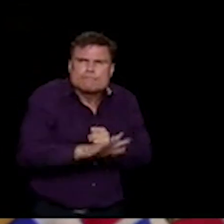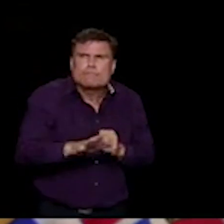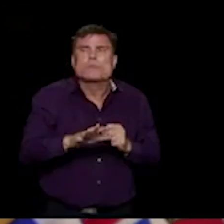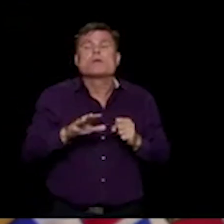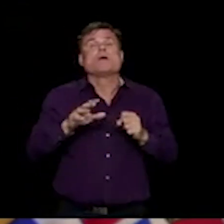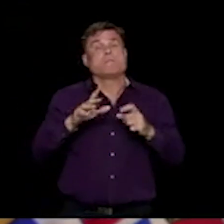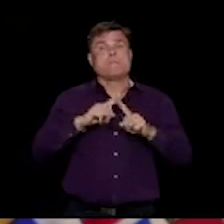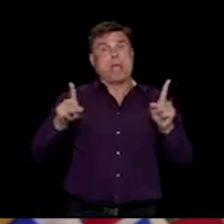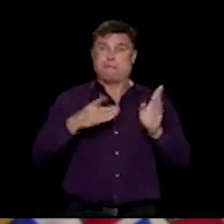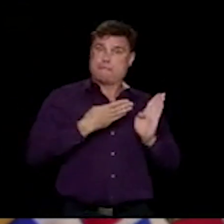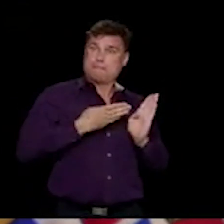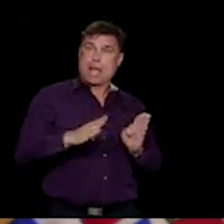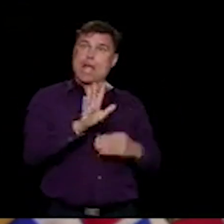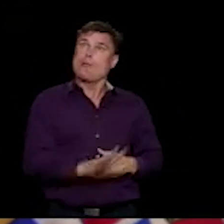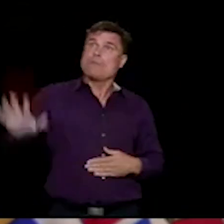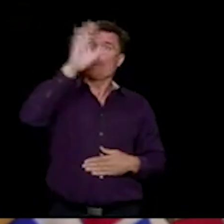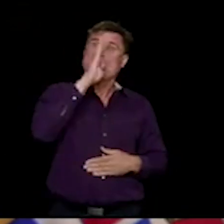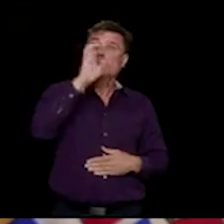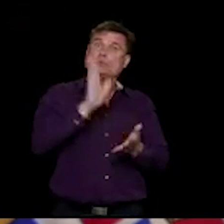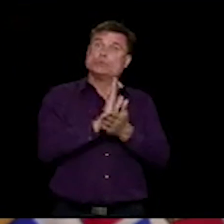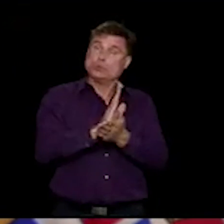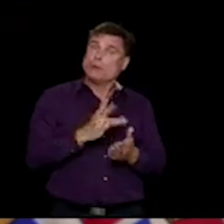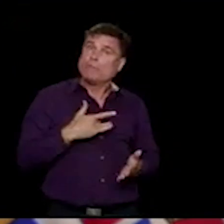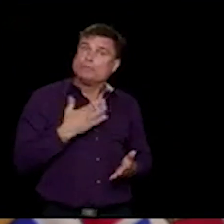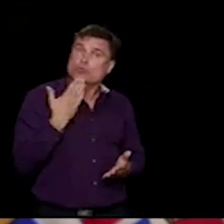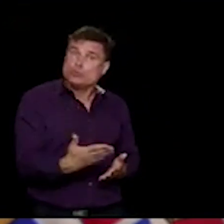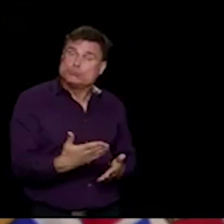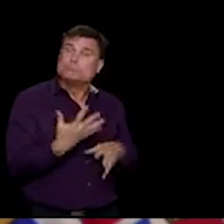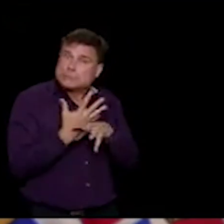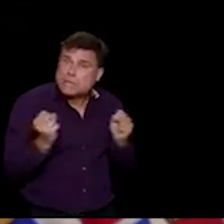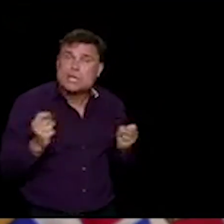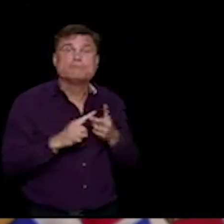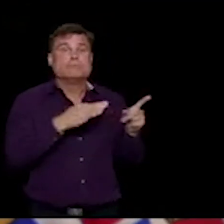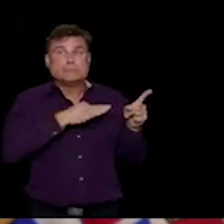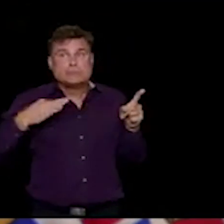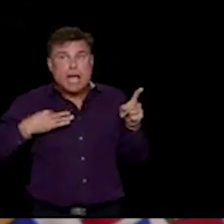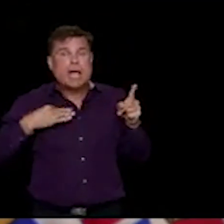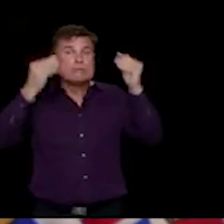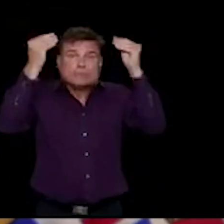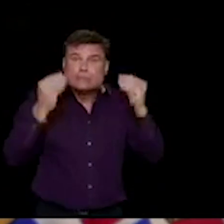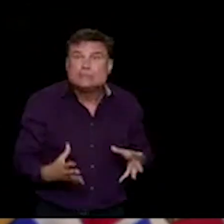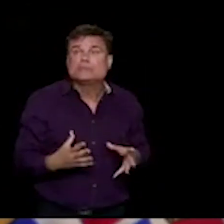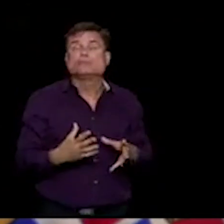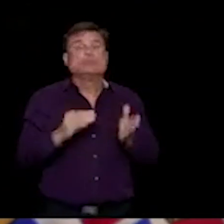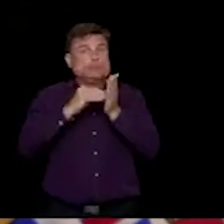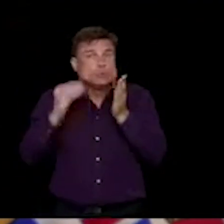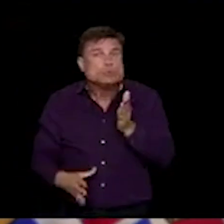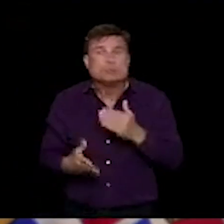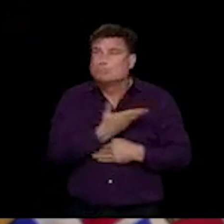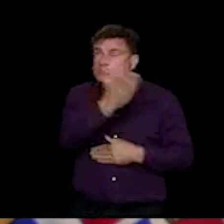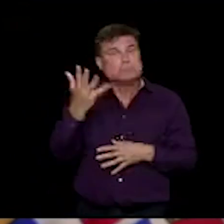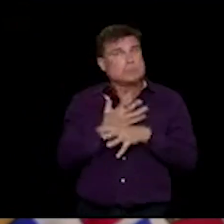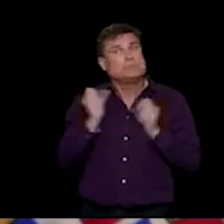for educators and it's safe for staff. And, that's the whole aim here. We have a long history in public health of working